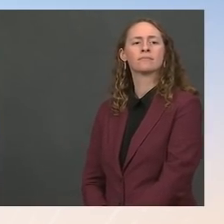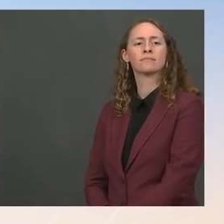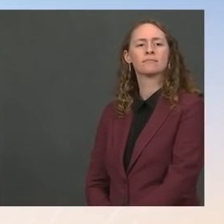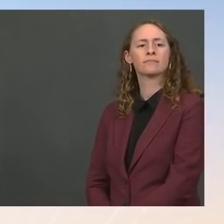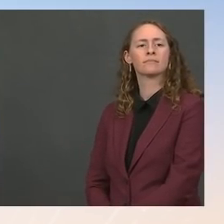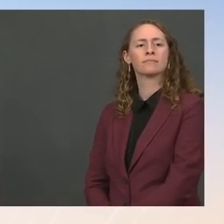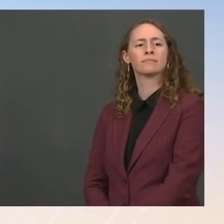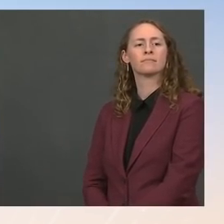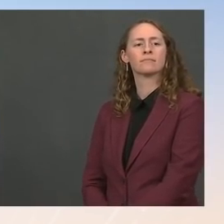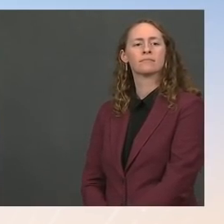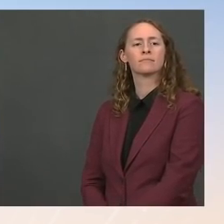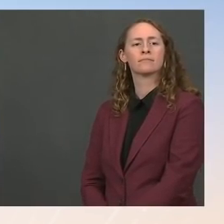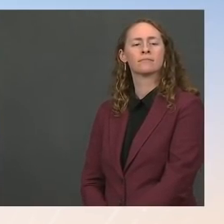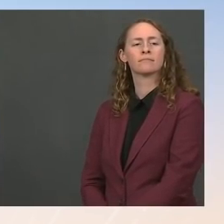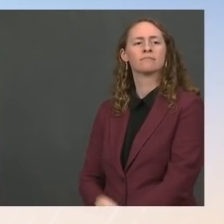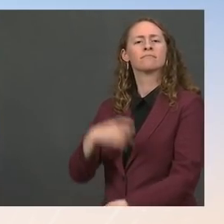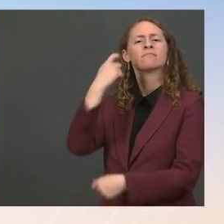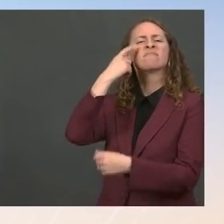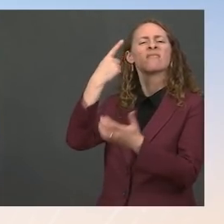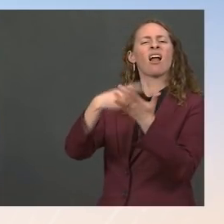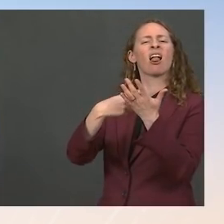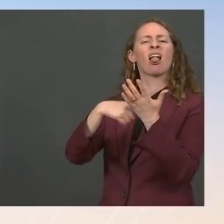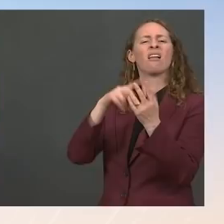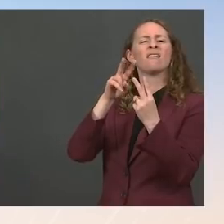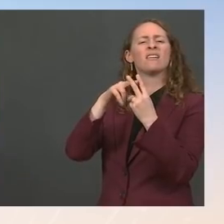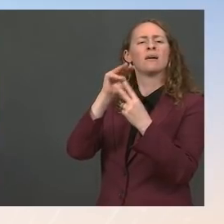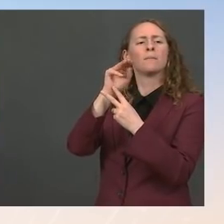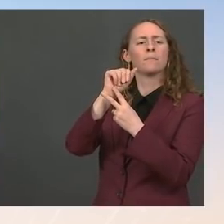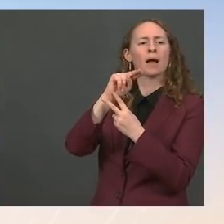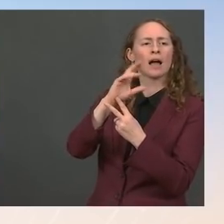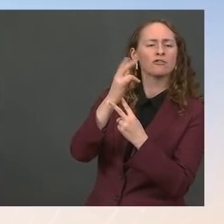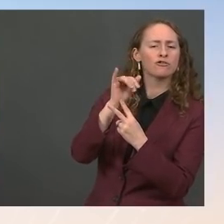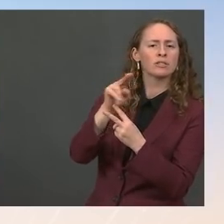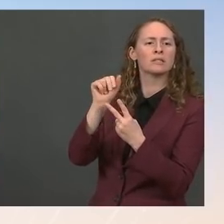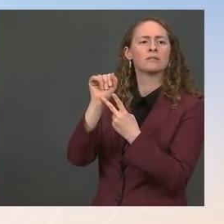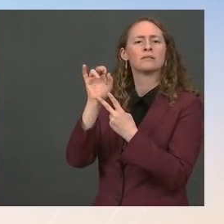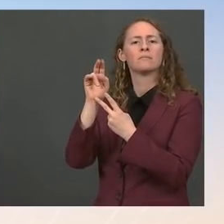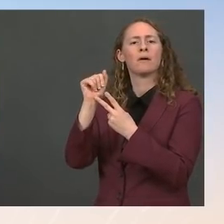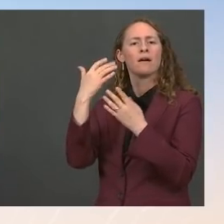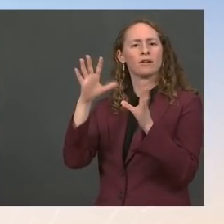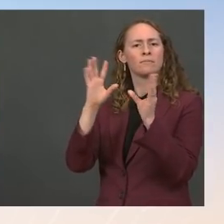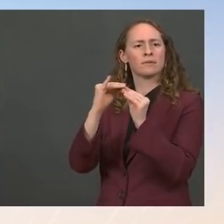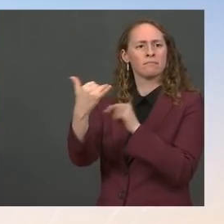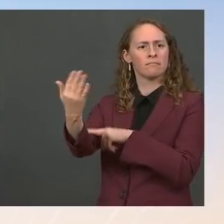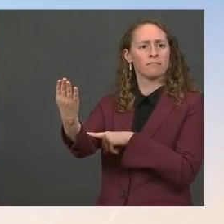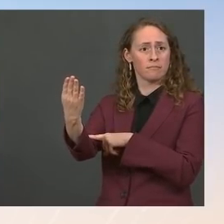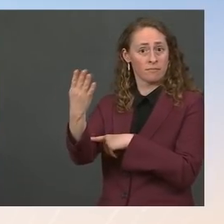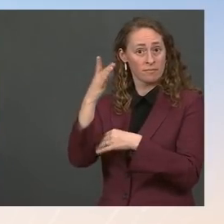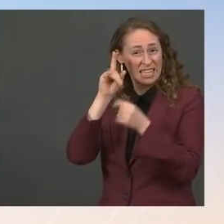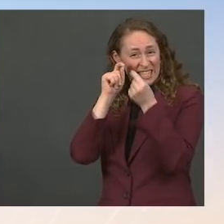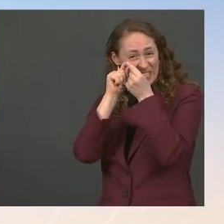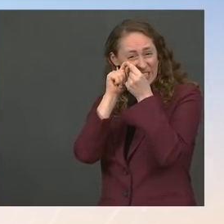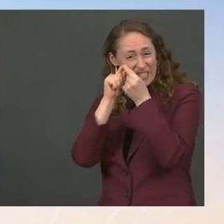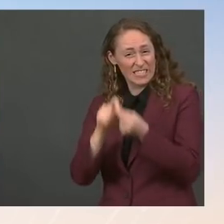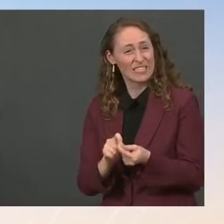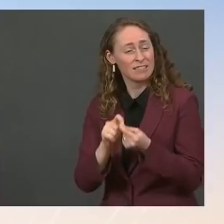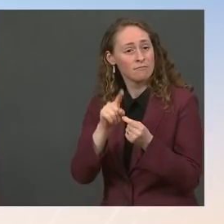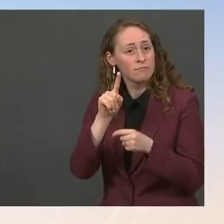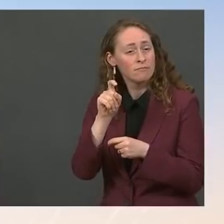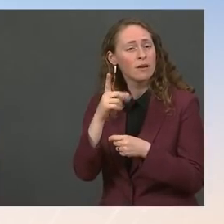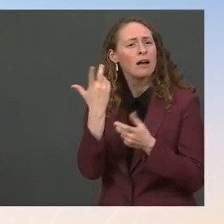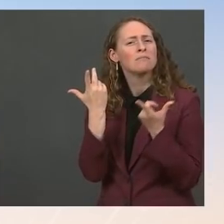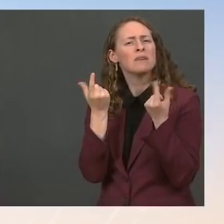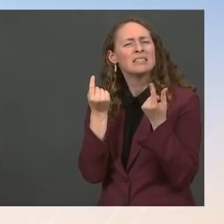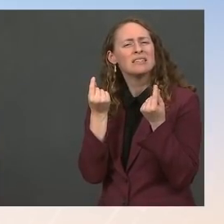this morning. You've said that they were about getting into some of the nitty-gritty. But can you elaborate a little bit more on what these meetings are